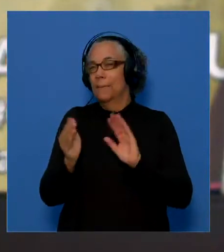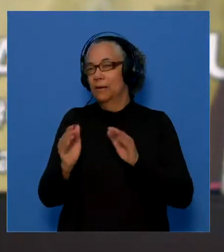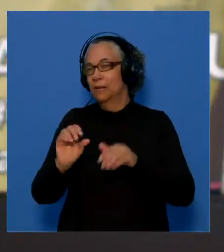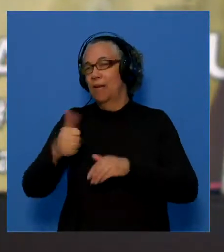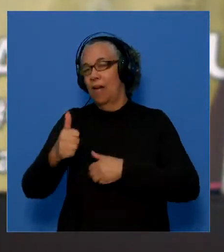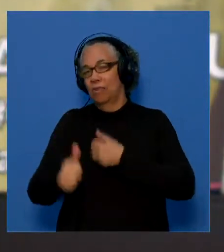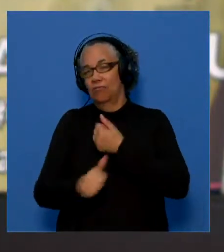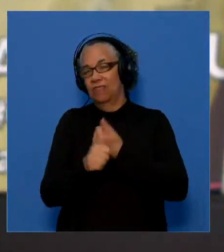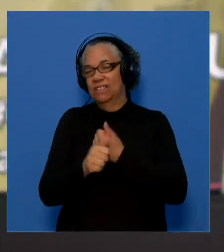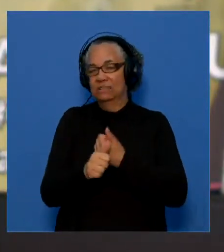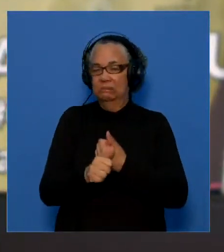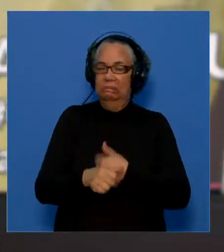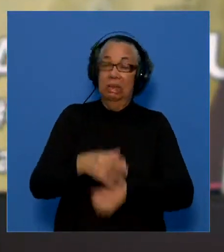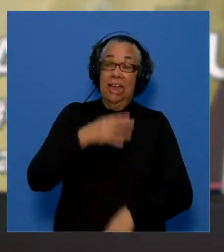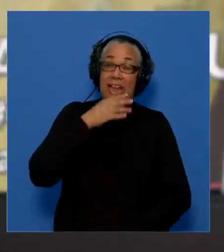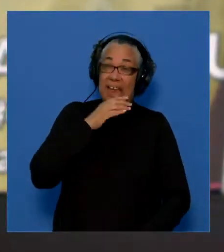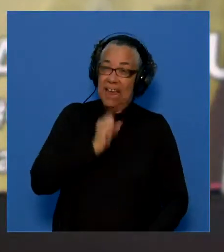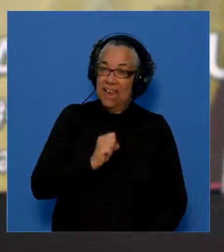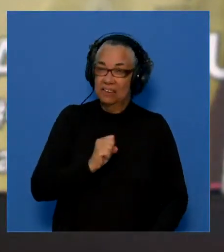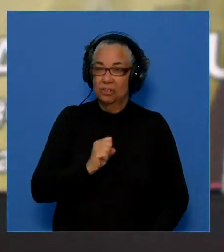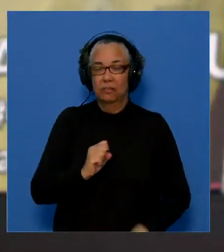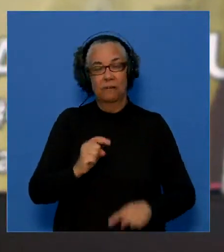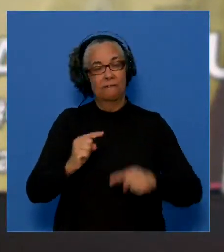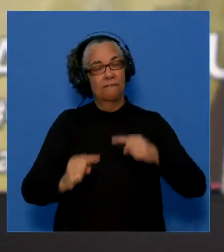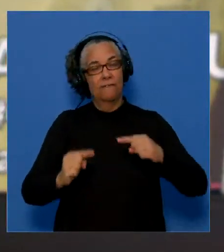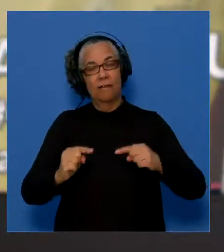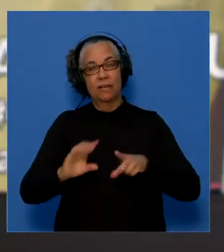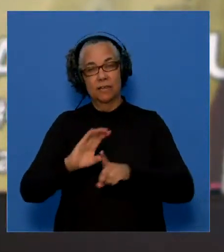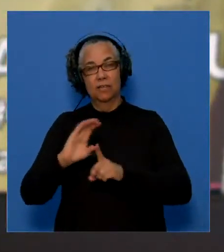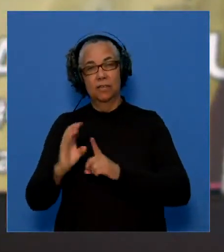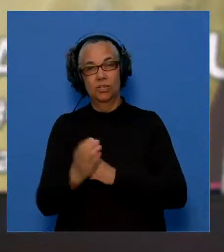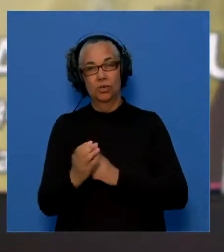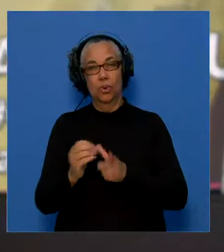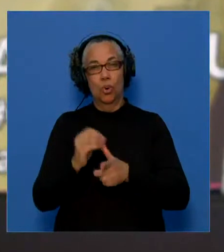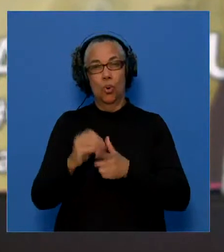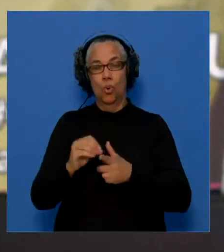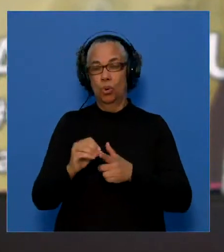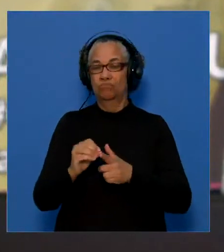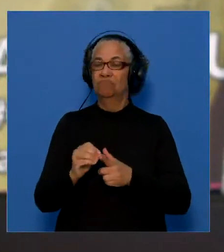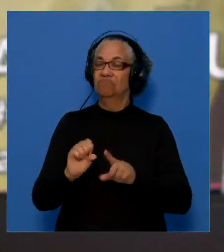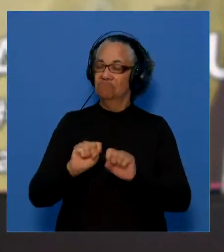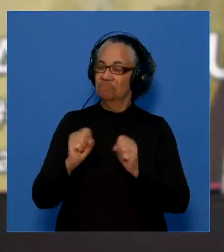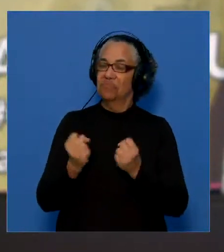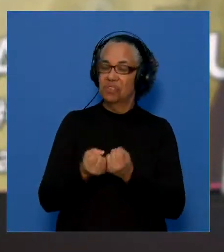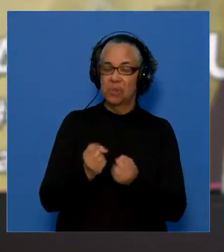factors such as age, underlying conditions, or even social behavior, which we've